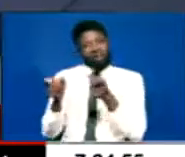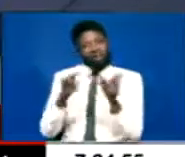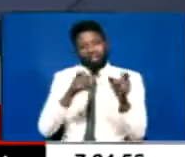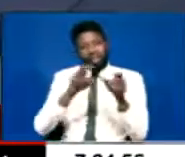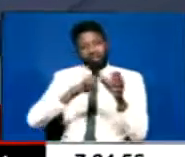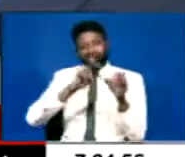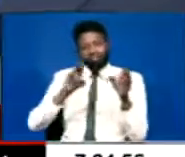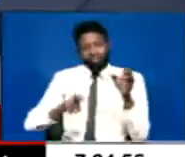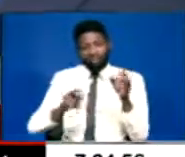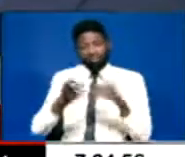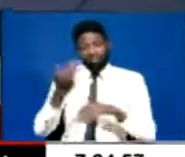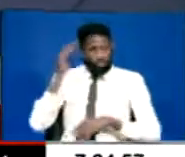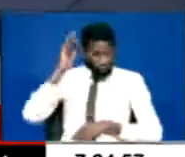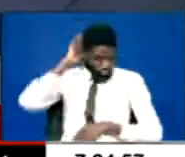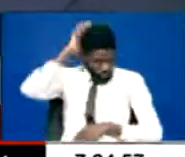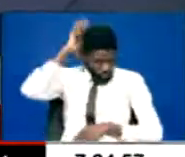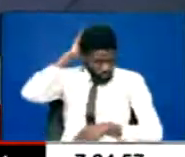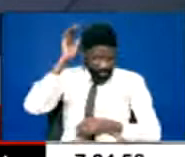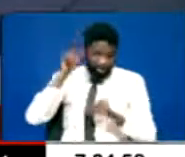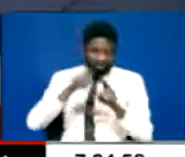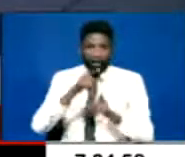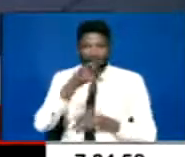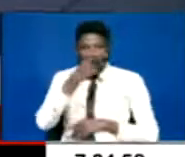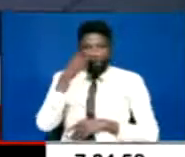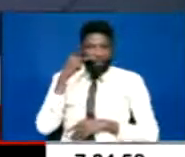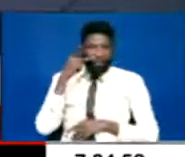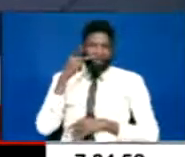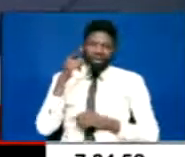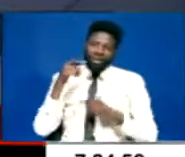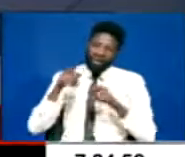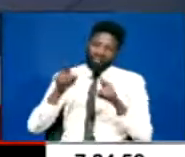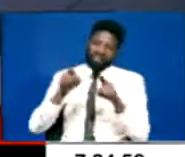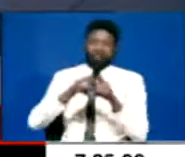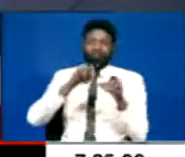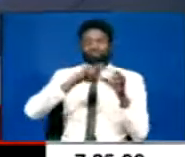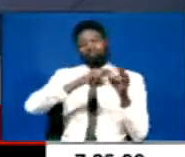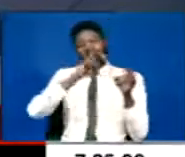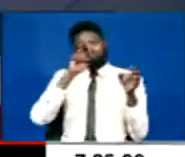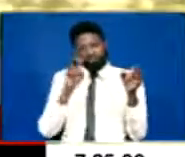George Saitoti and Kalonzo Musyoka champion the decamping from the party.